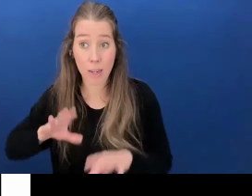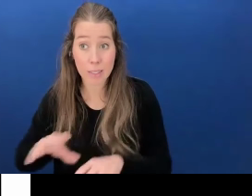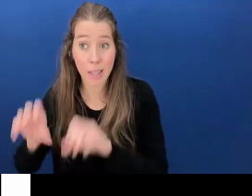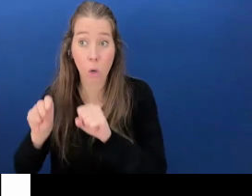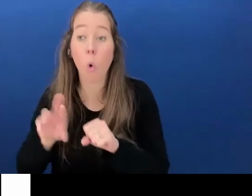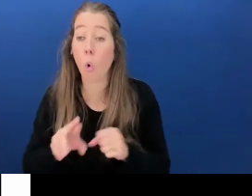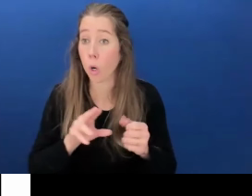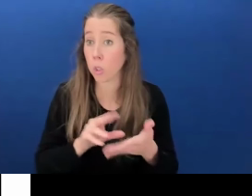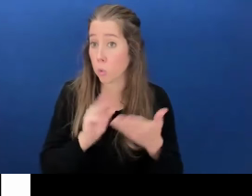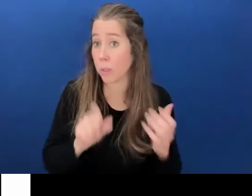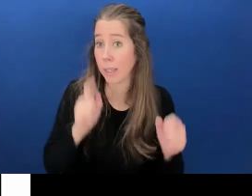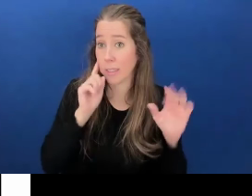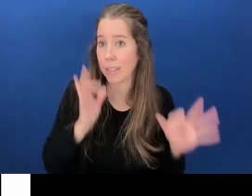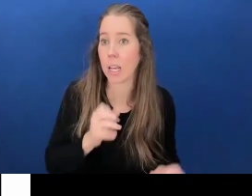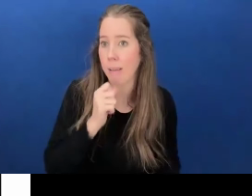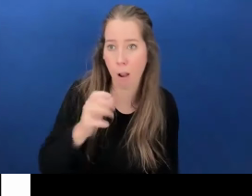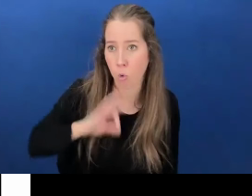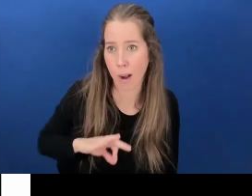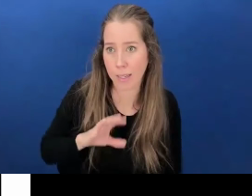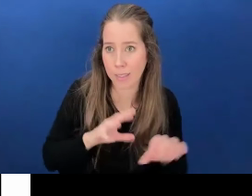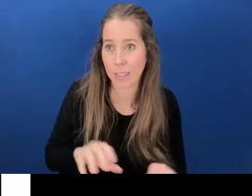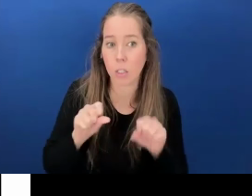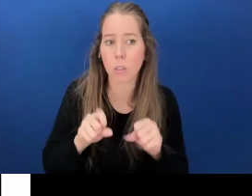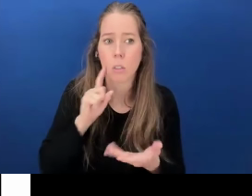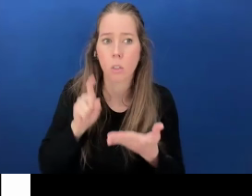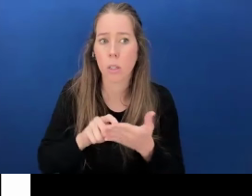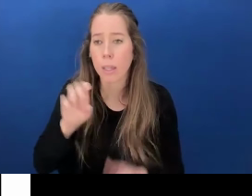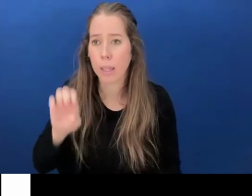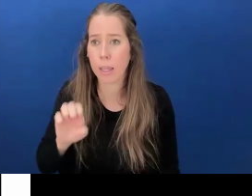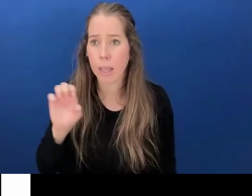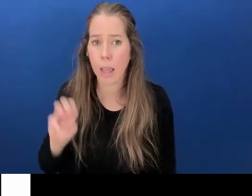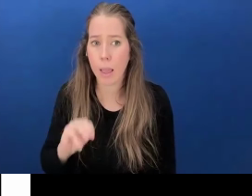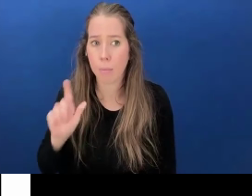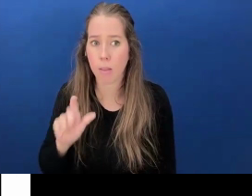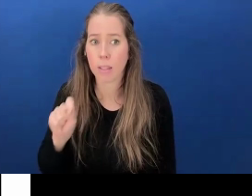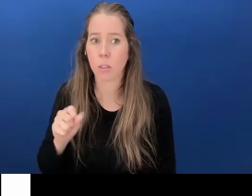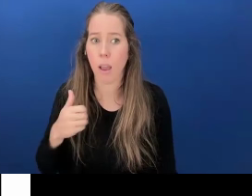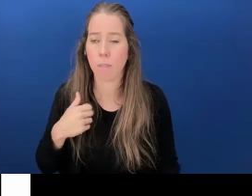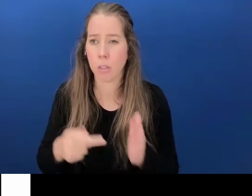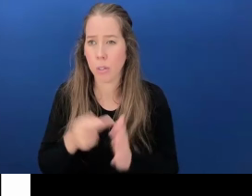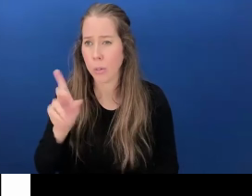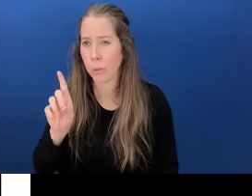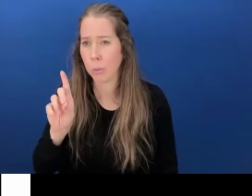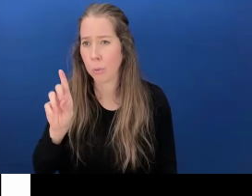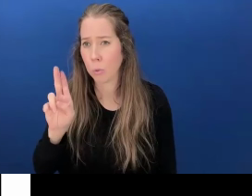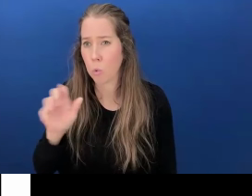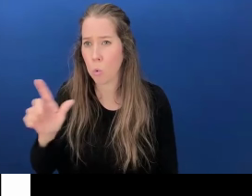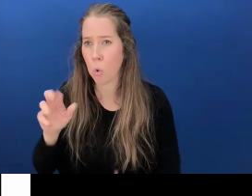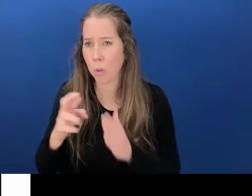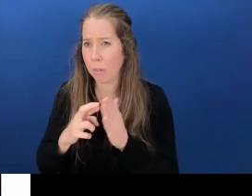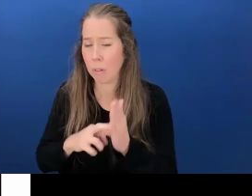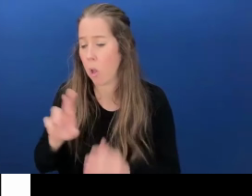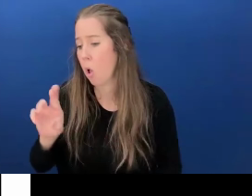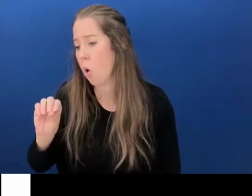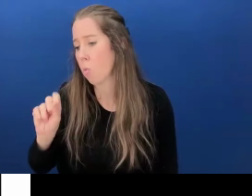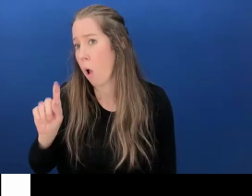of our, you can see all of it, but our EMLS classes are dual rostered. So if we're just pretending that this